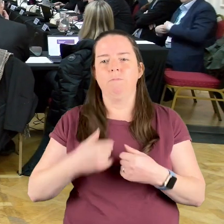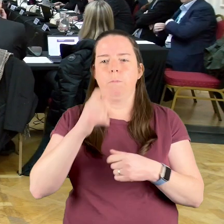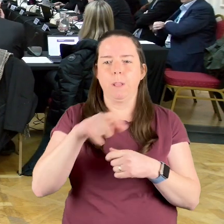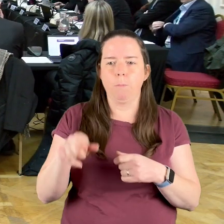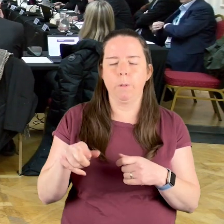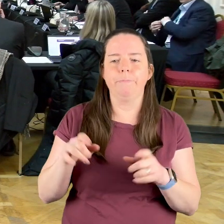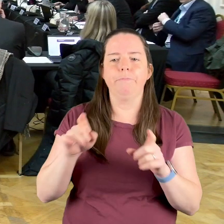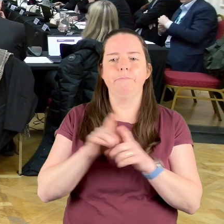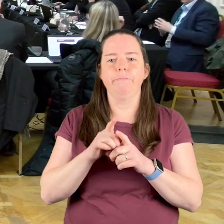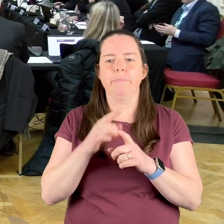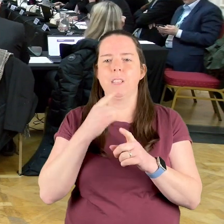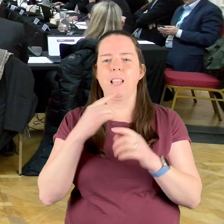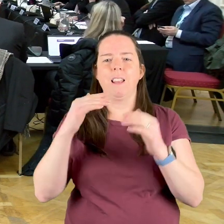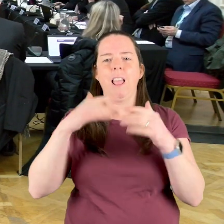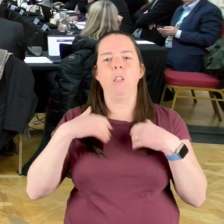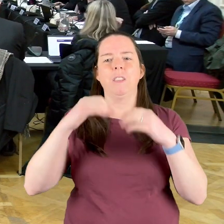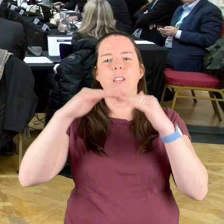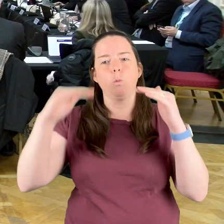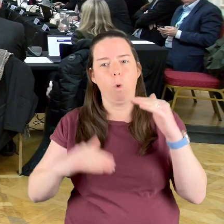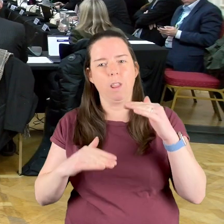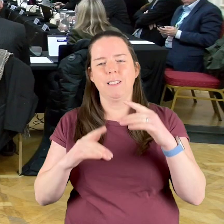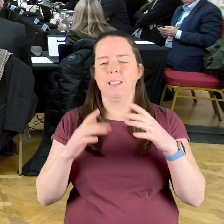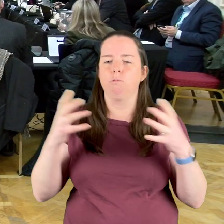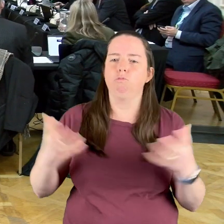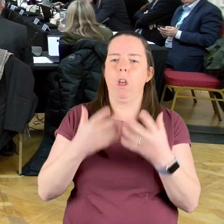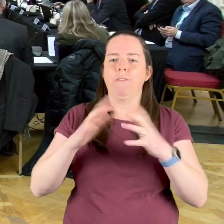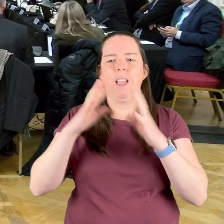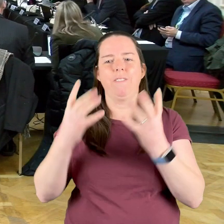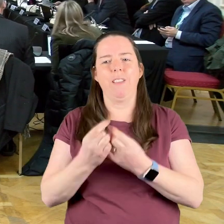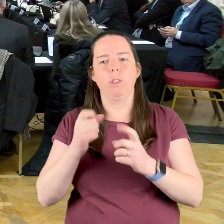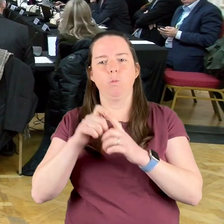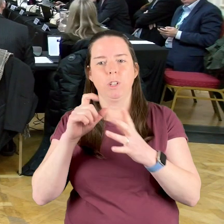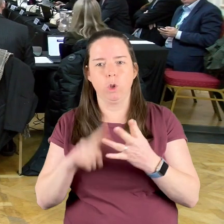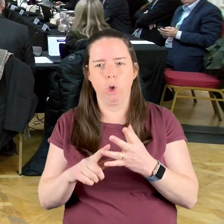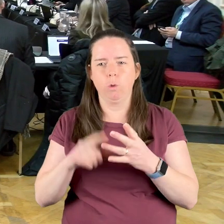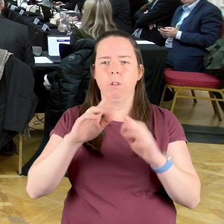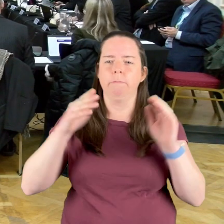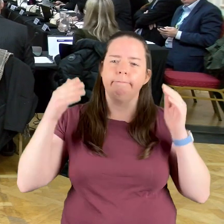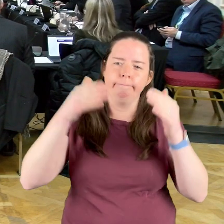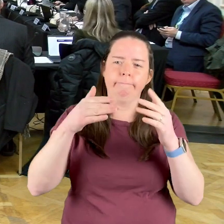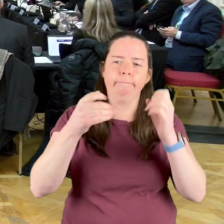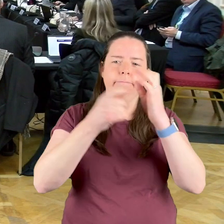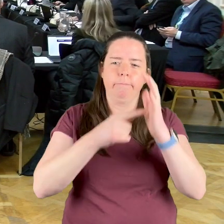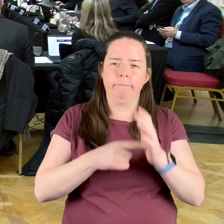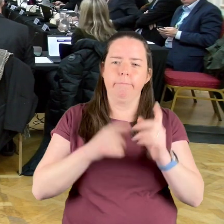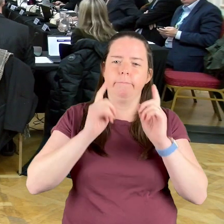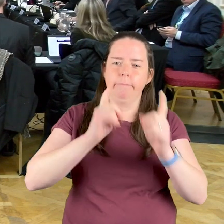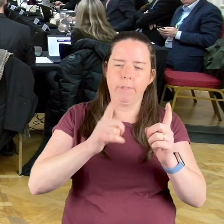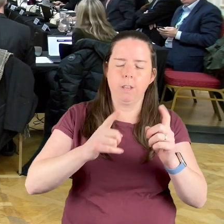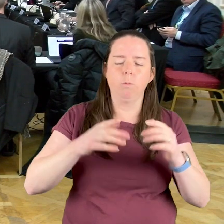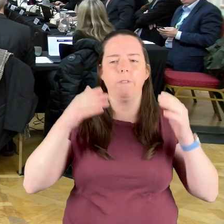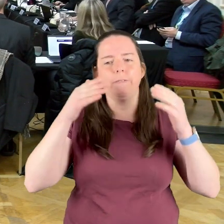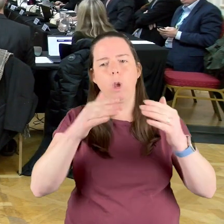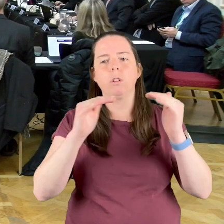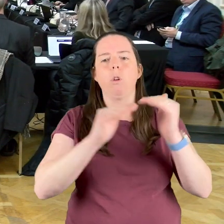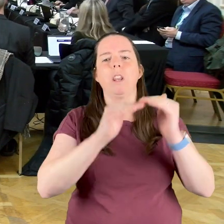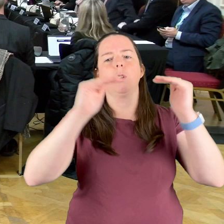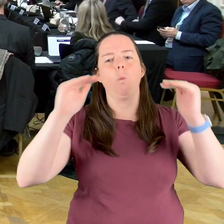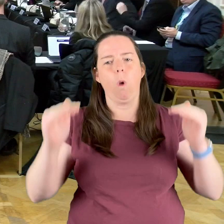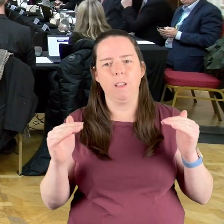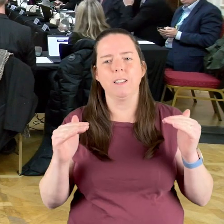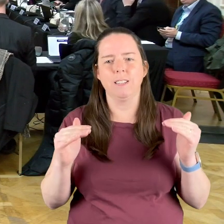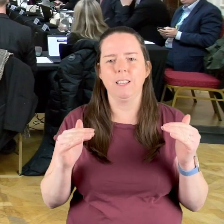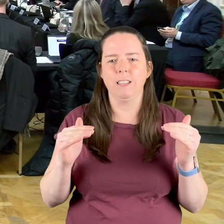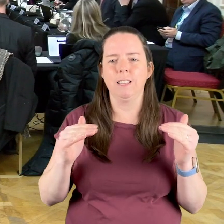are tackled in everything that we do, but becomes a much more driving priority for us. That we focus on